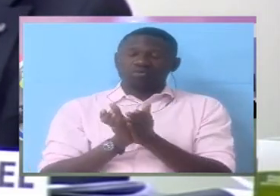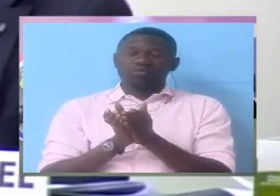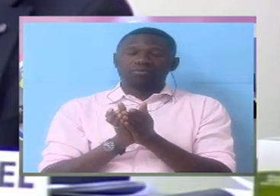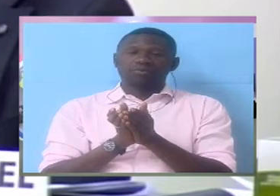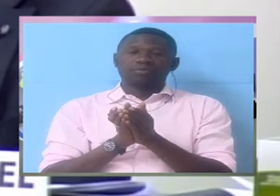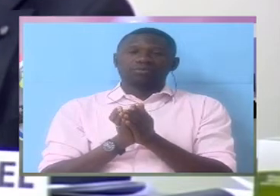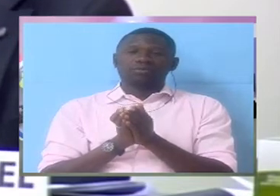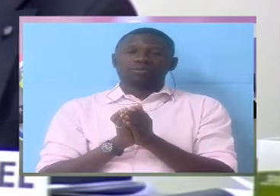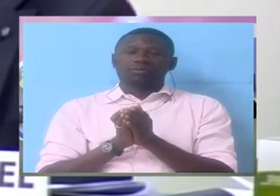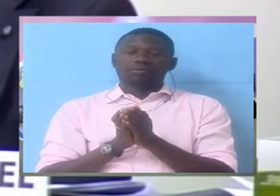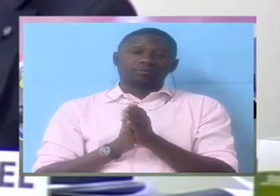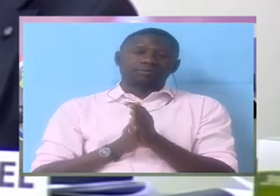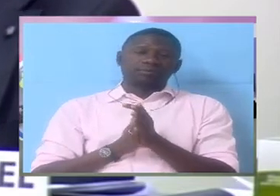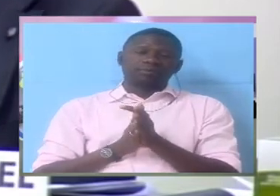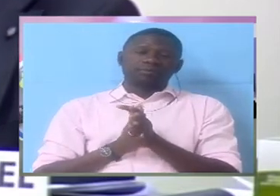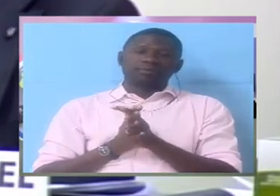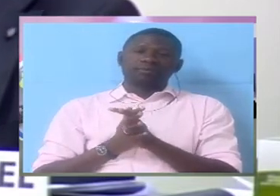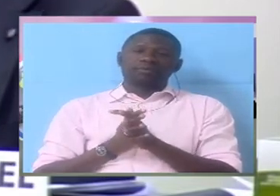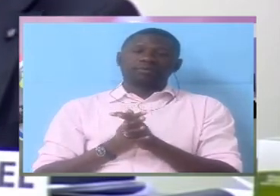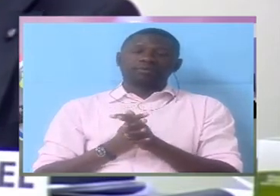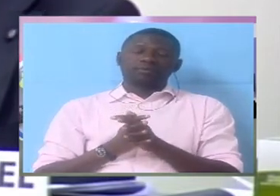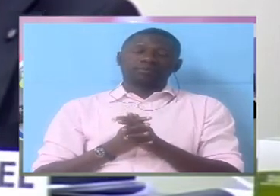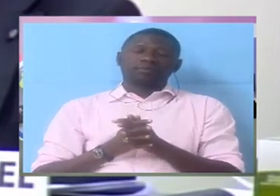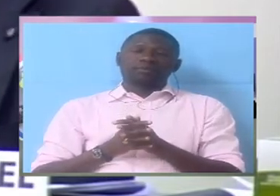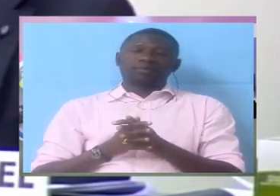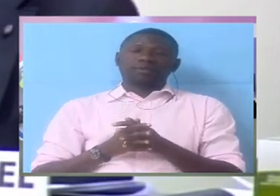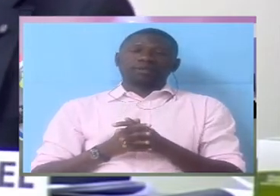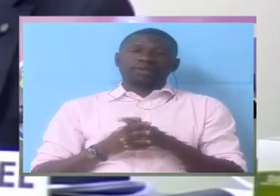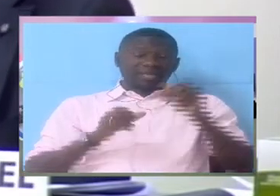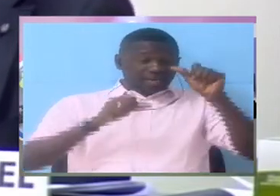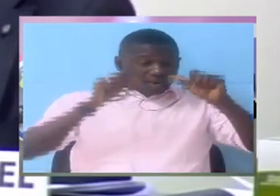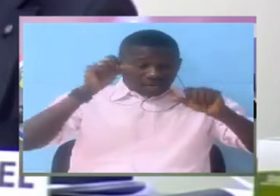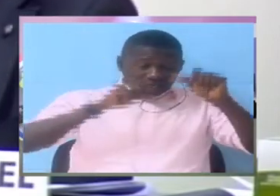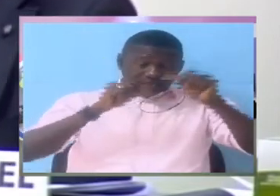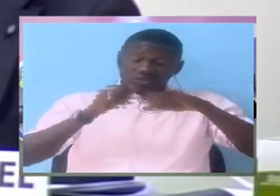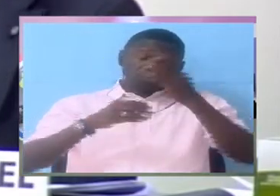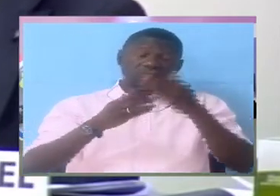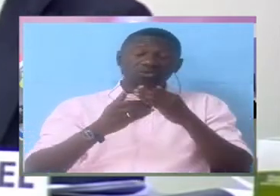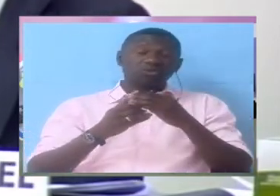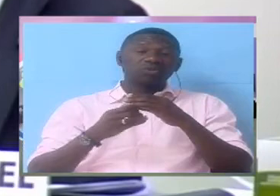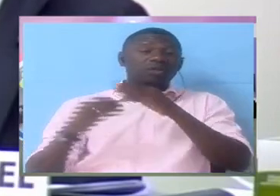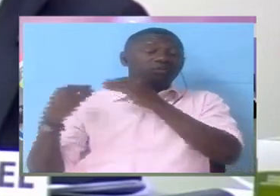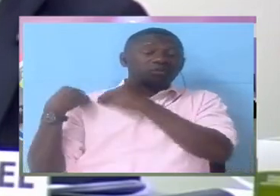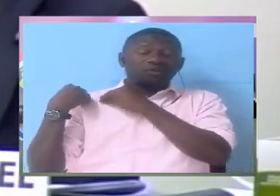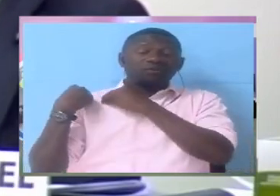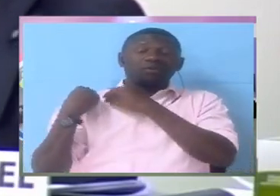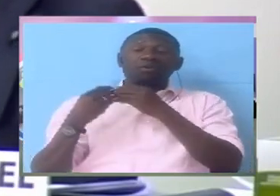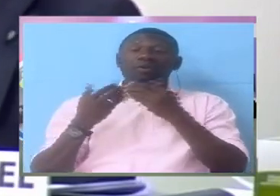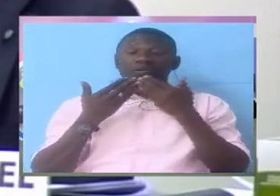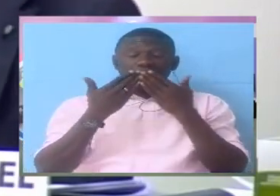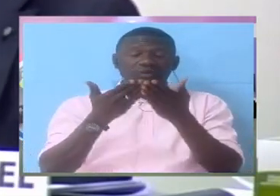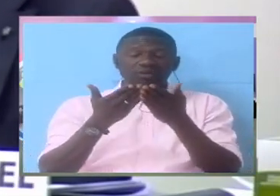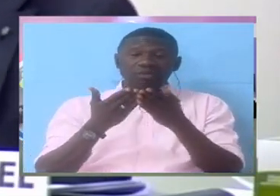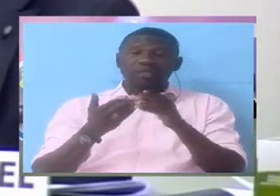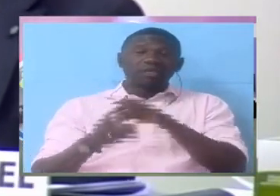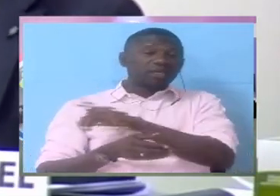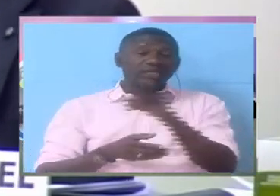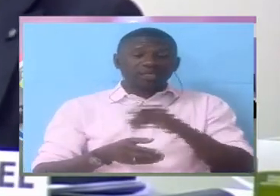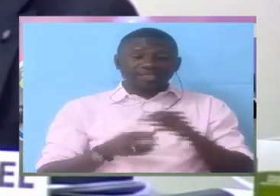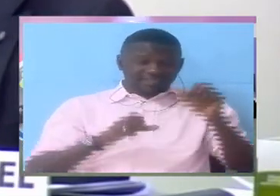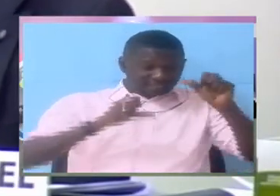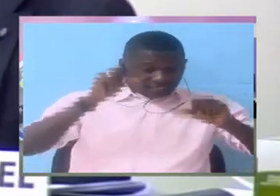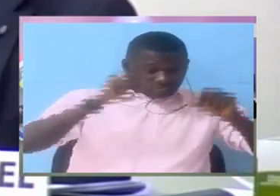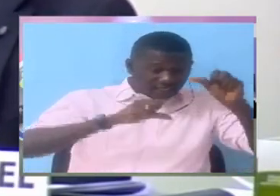Analysis is not a consumer of information. They analyze and send it to the consumer of information, which is